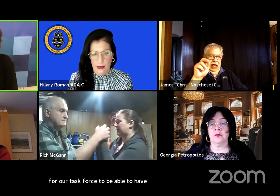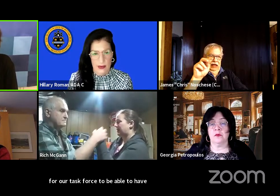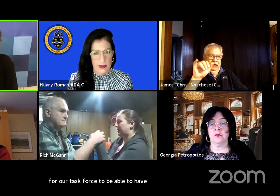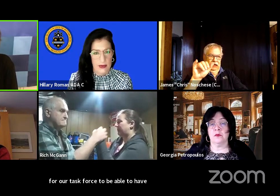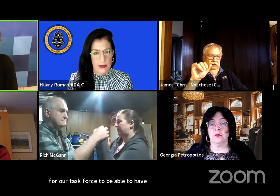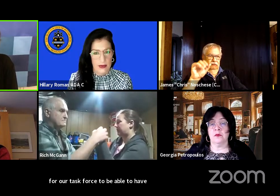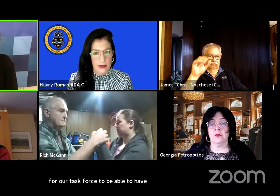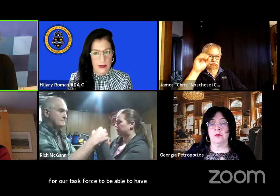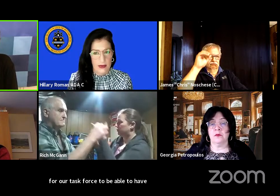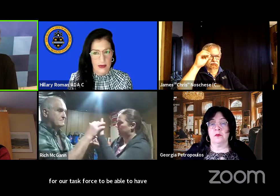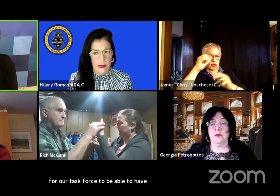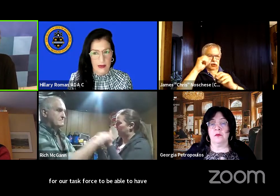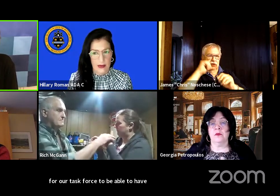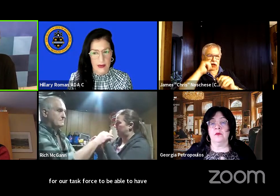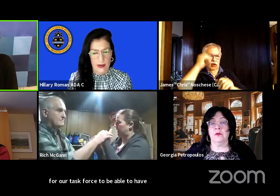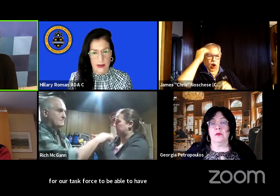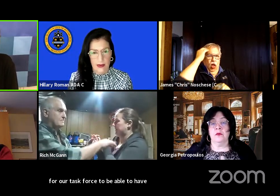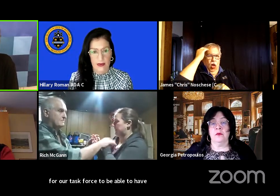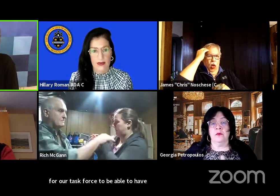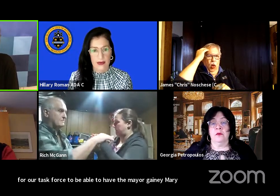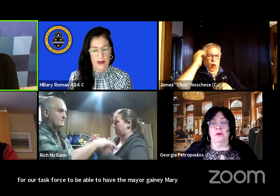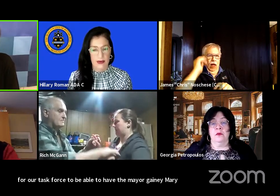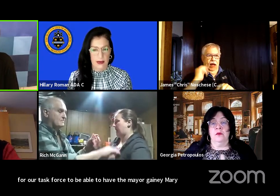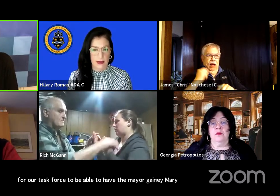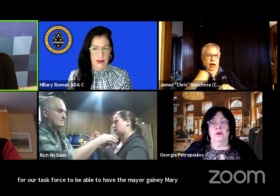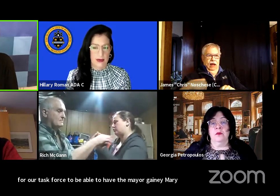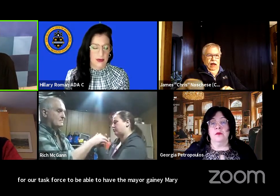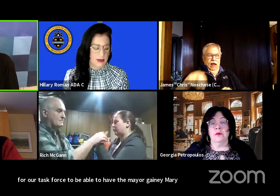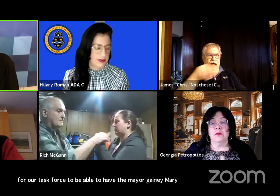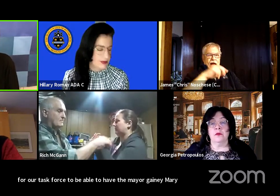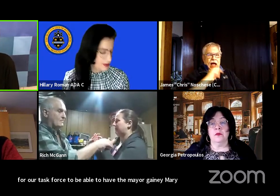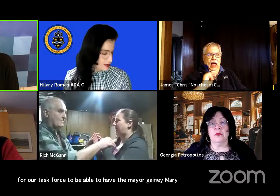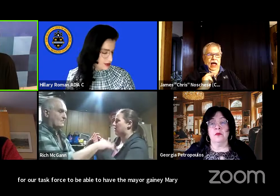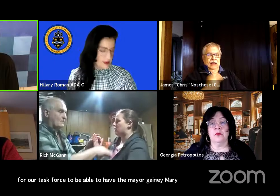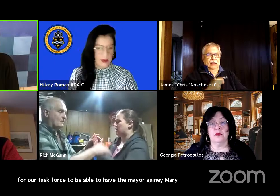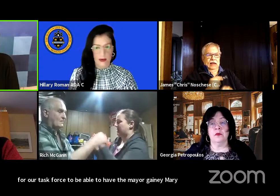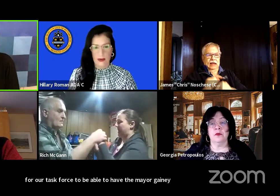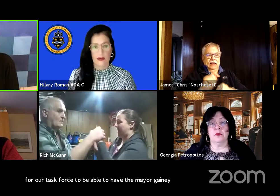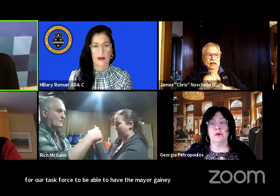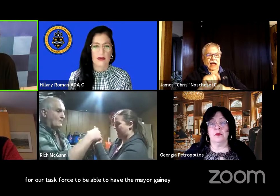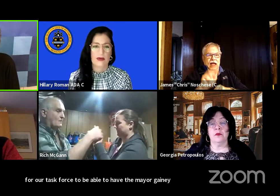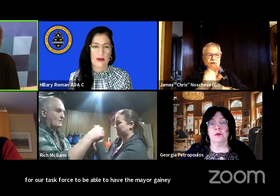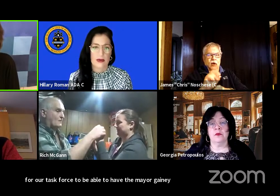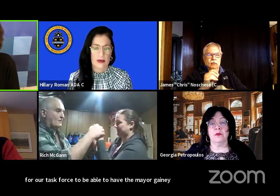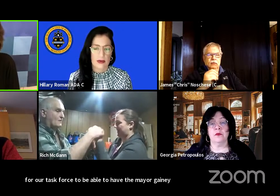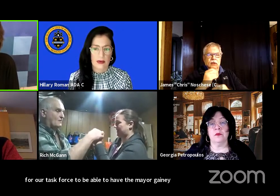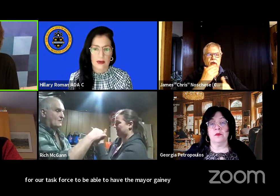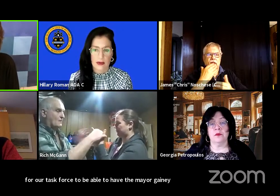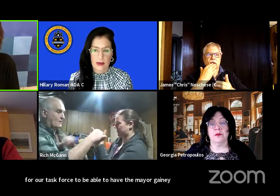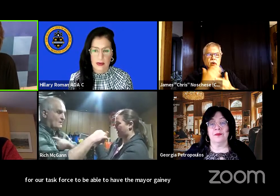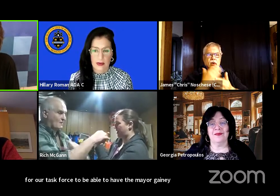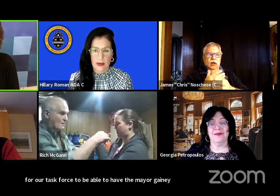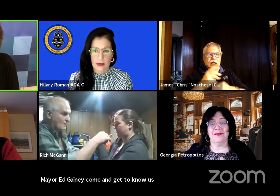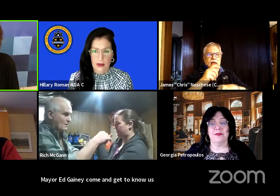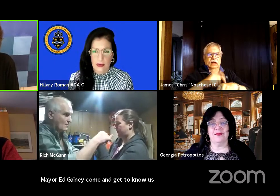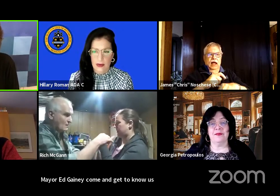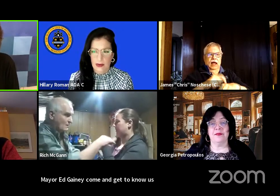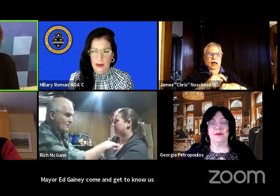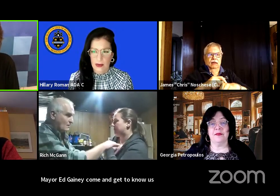the mayor, Gainey, Mayor Ed Gainey, come and get to know